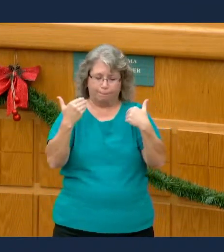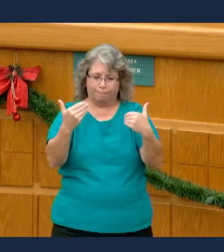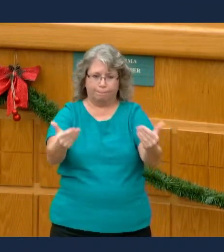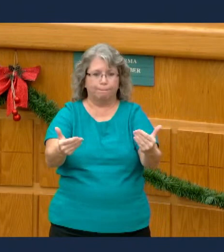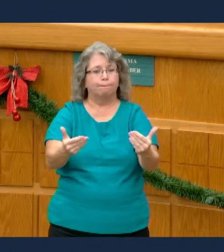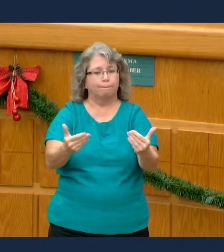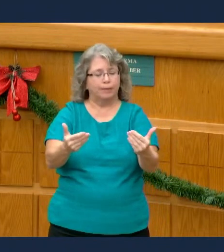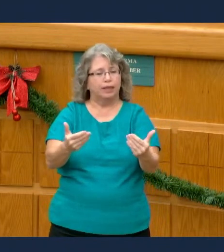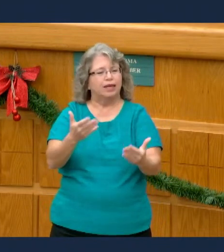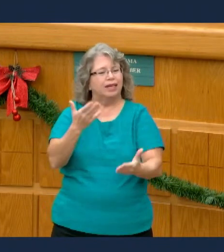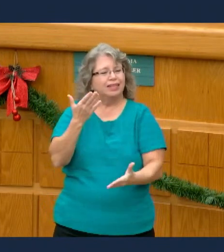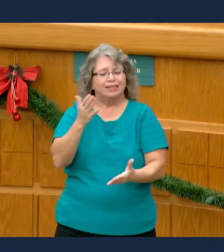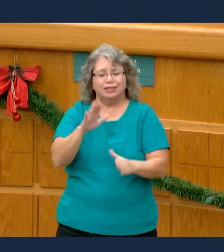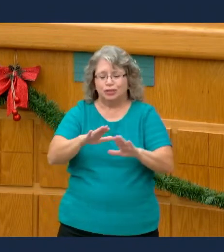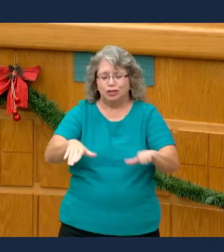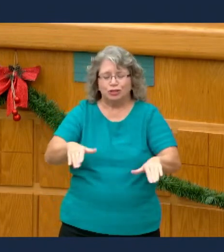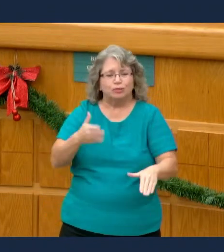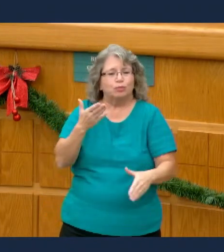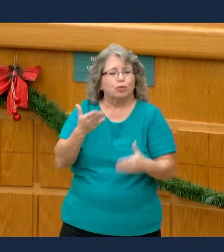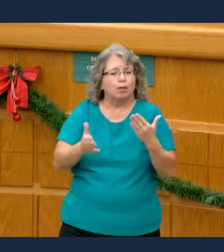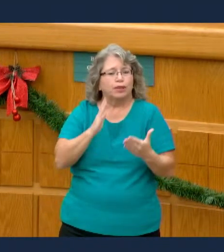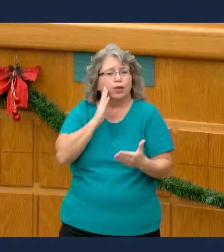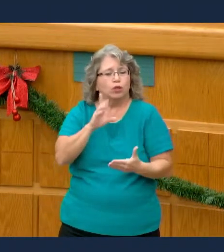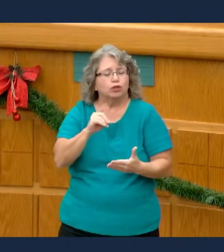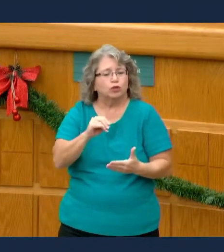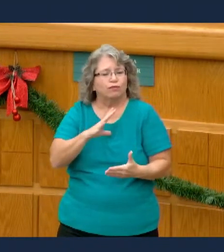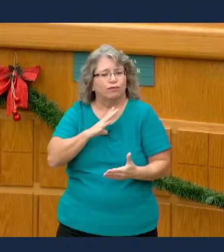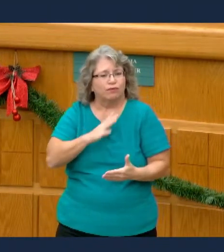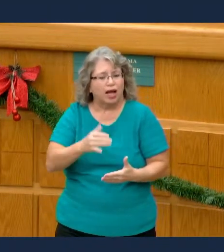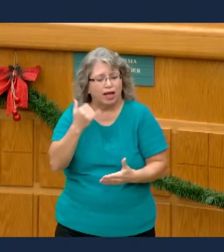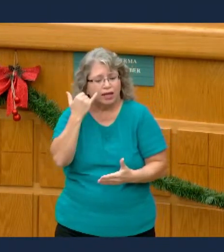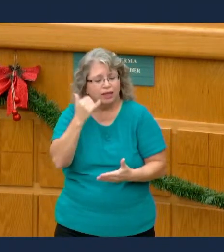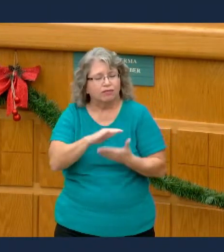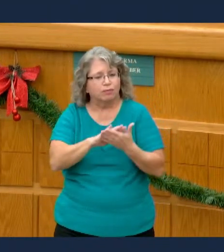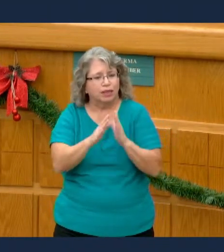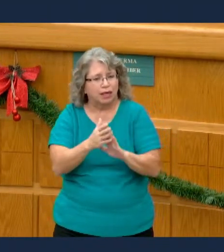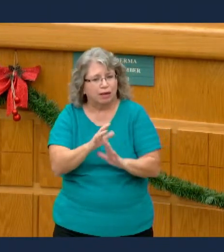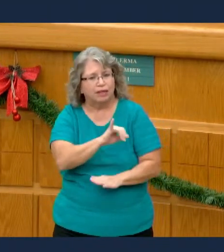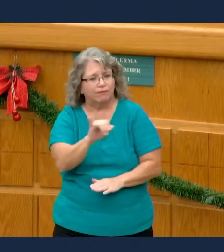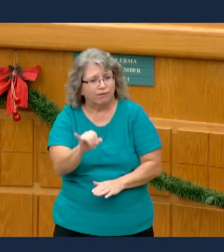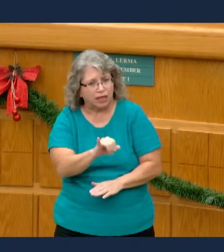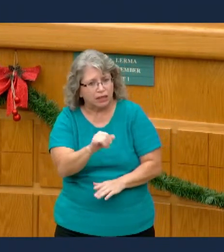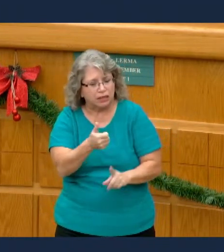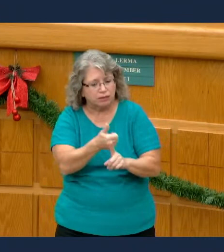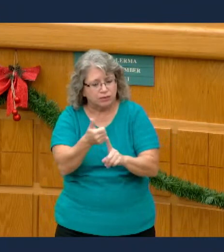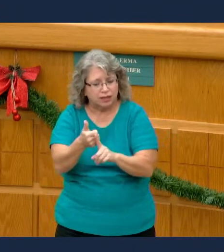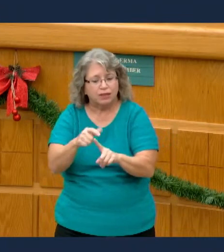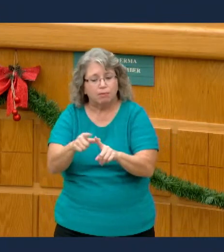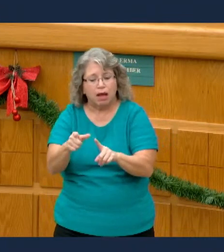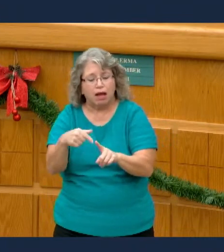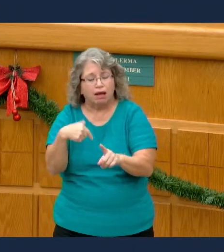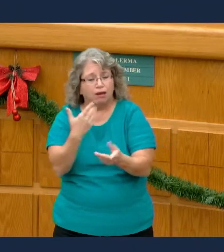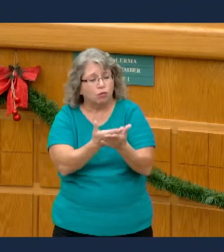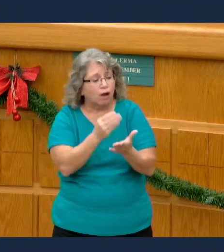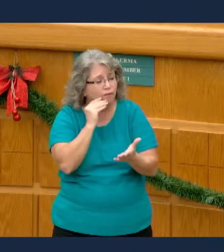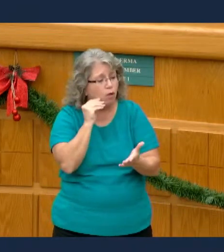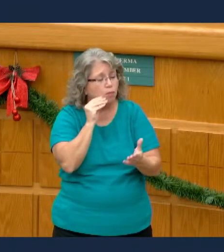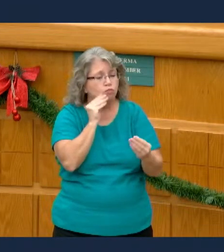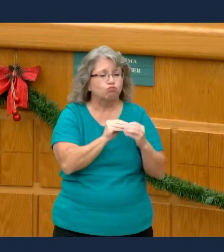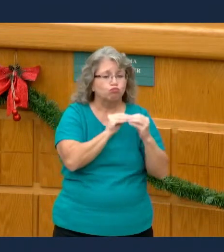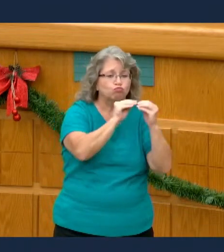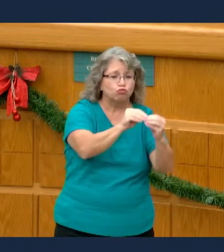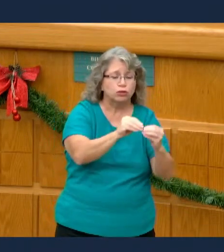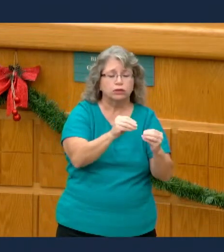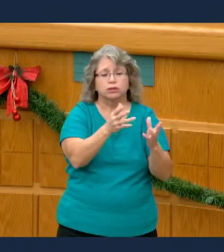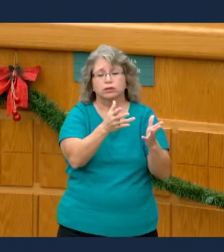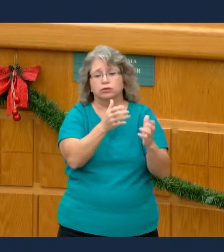to probably do just fine if they happen to get infected. However, they go home and kiss grandma and grandpa, and now you're affecting folks who are